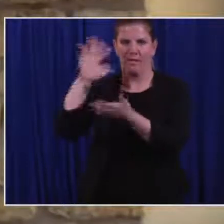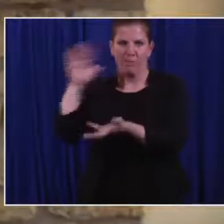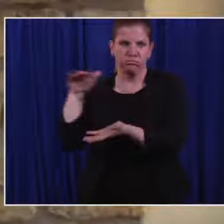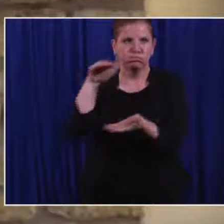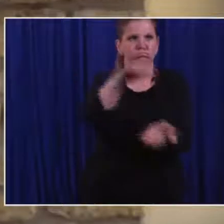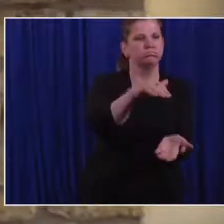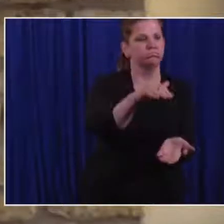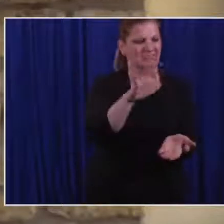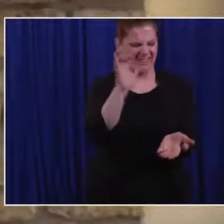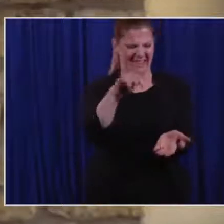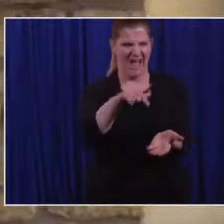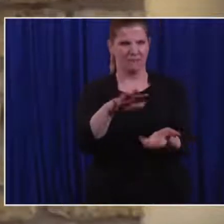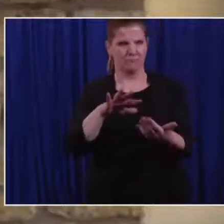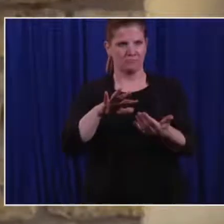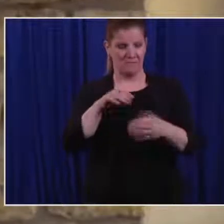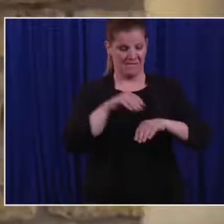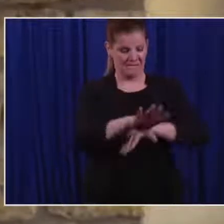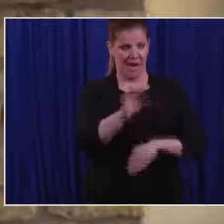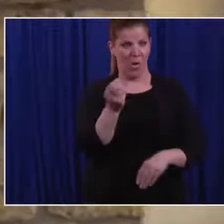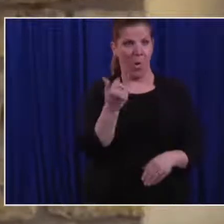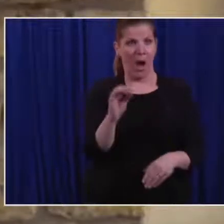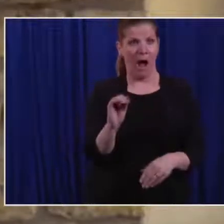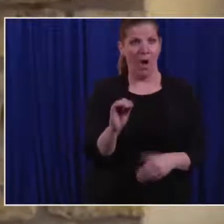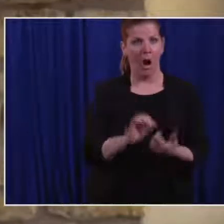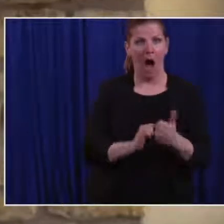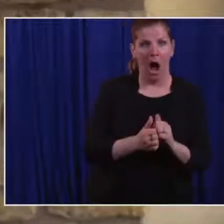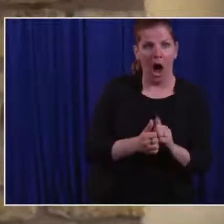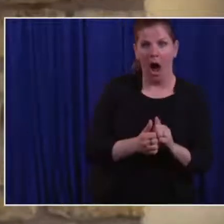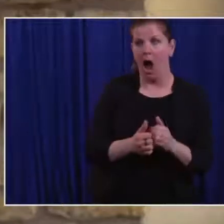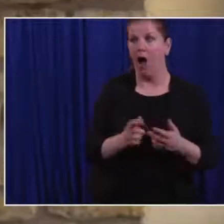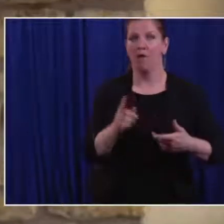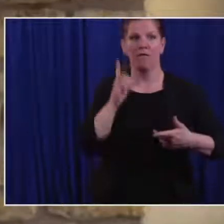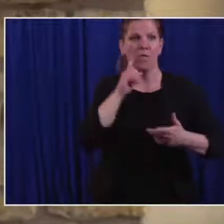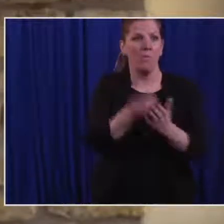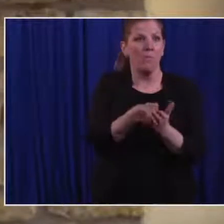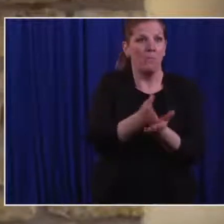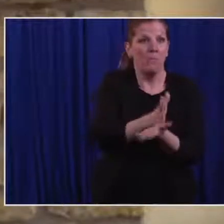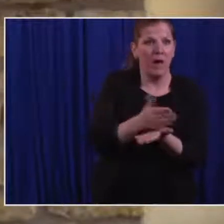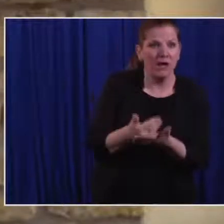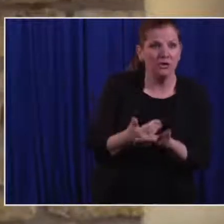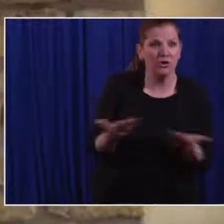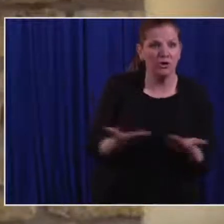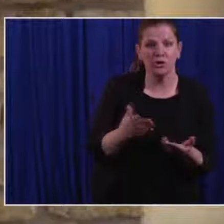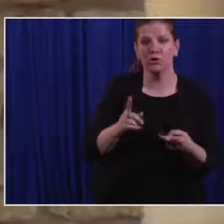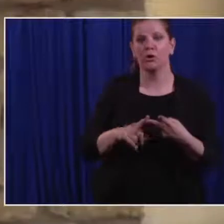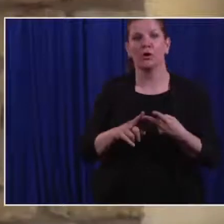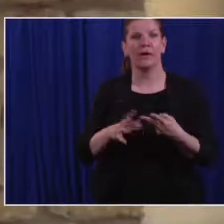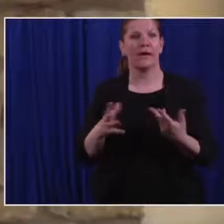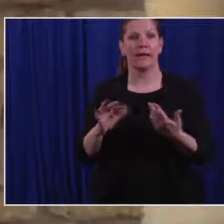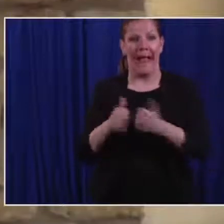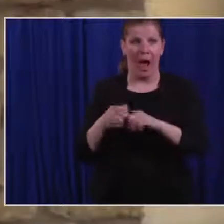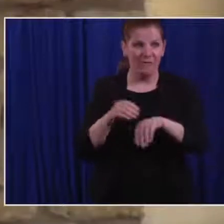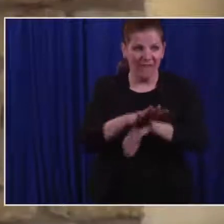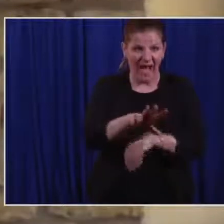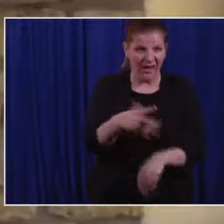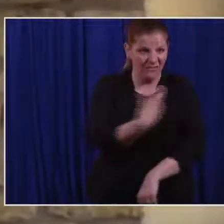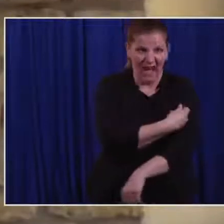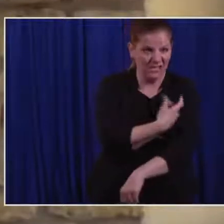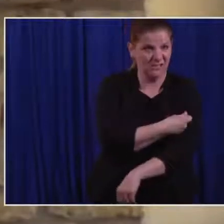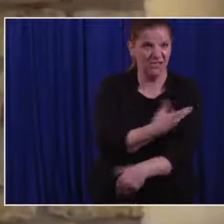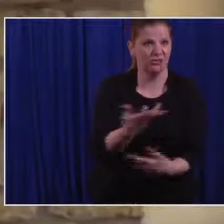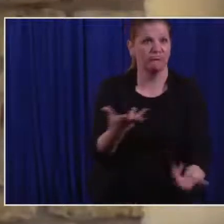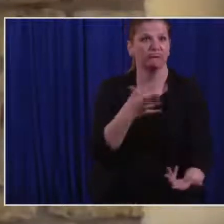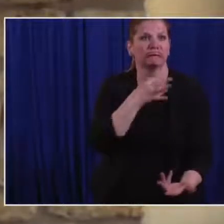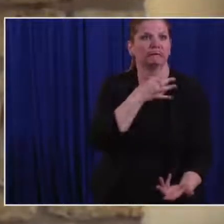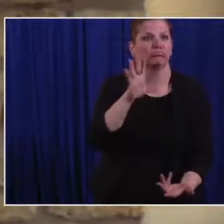budget? How could it help with vaccinations, et cetera? It's a lot of money. That is